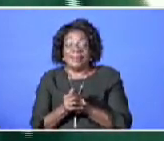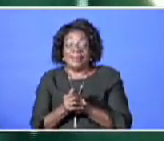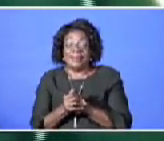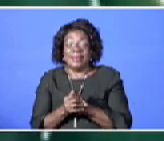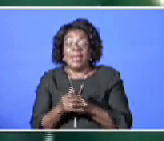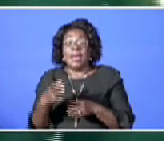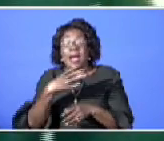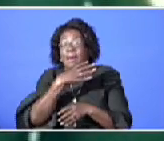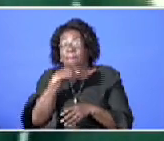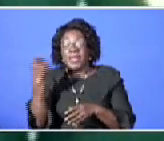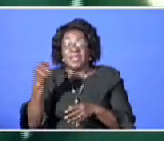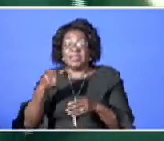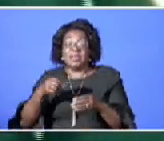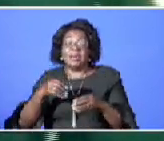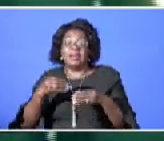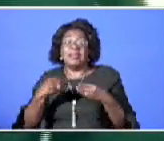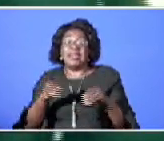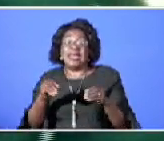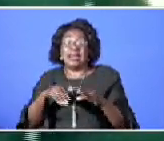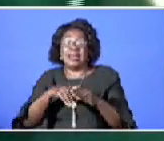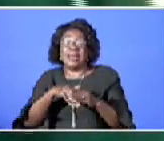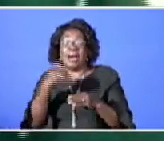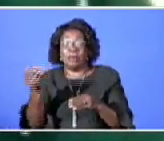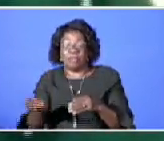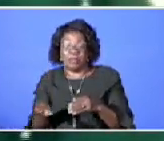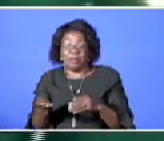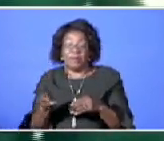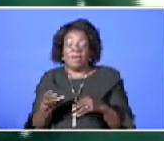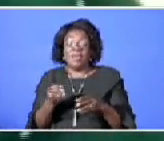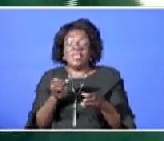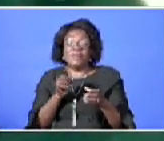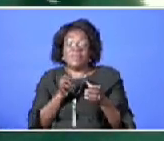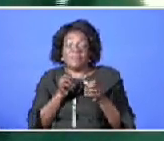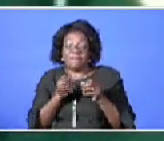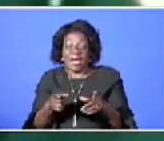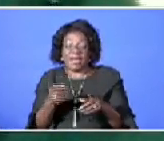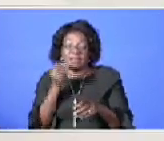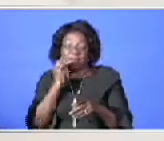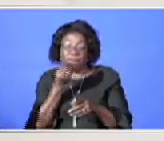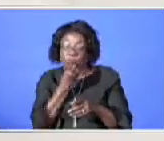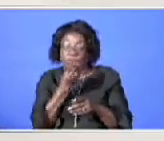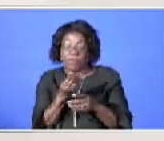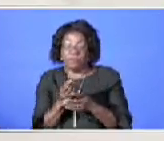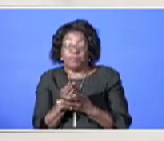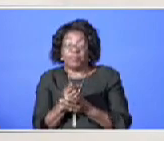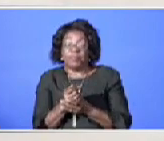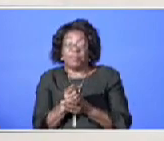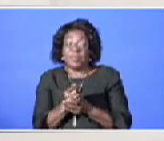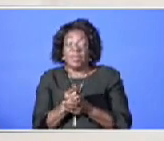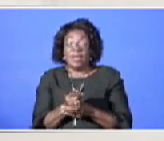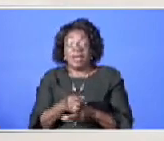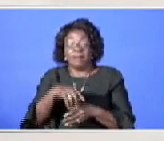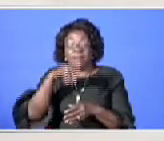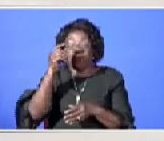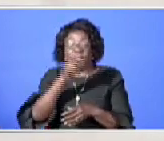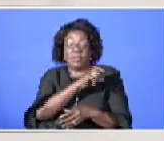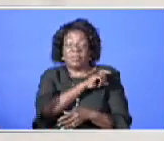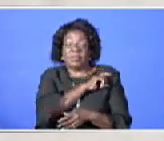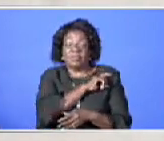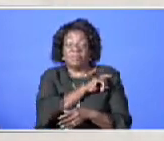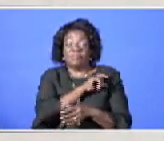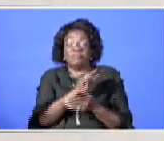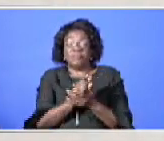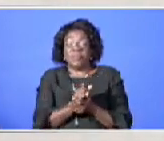I miss my takeout. I miss dining out. I miss my social connections. And for entertainer Mr.